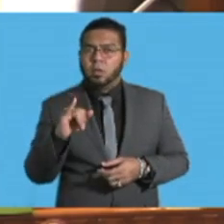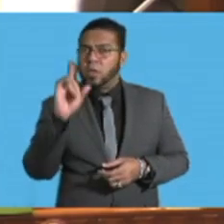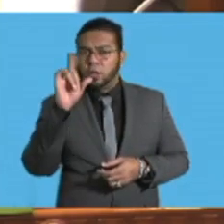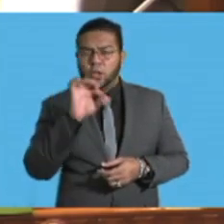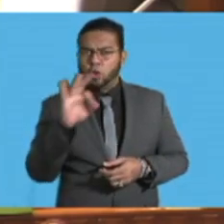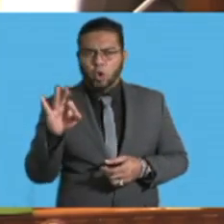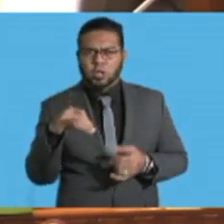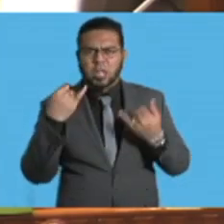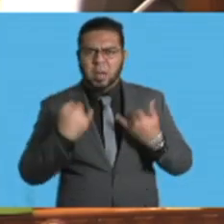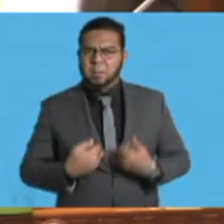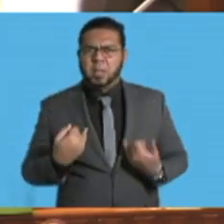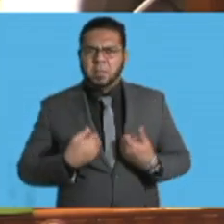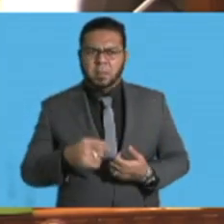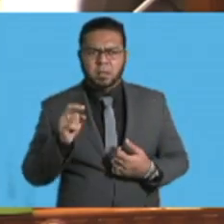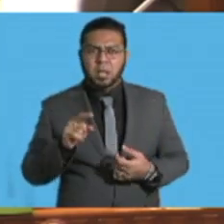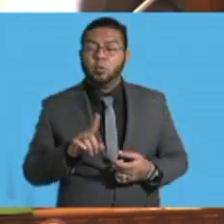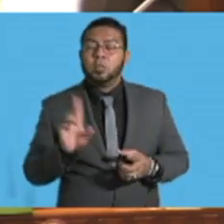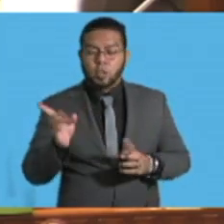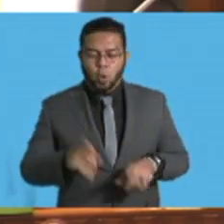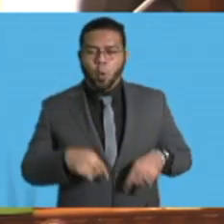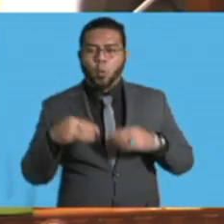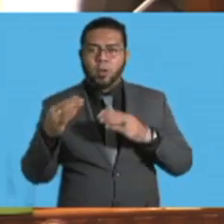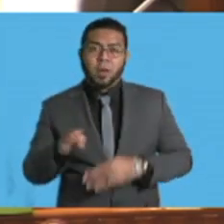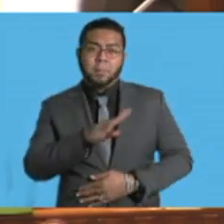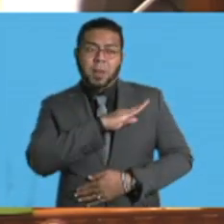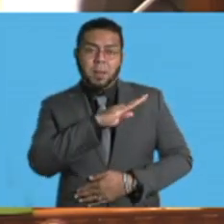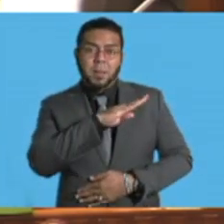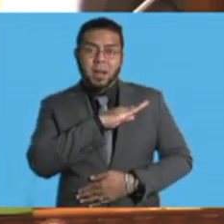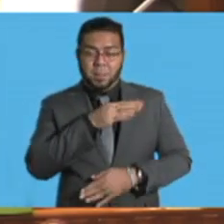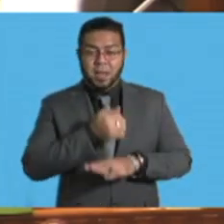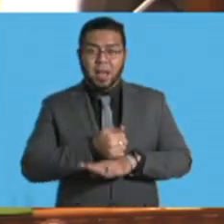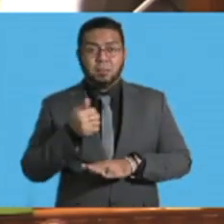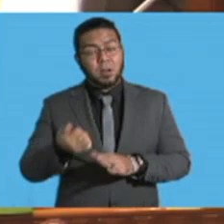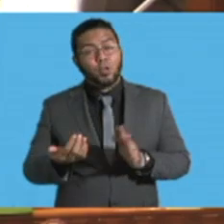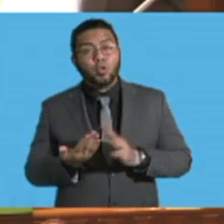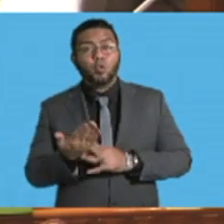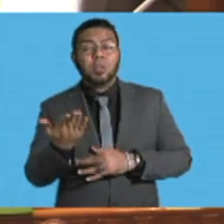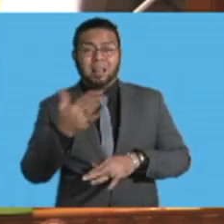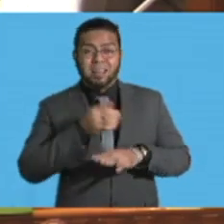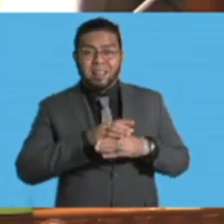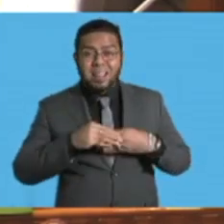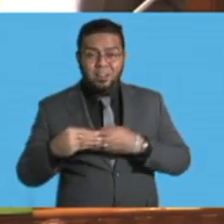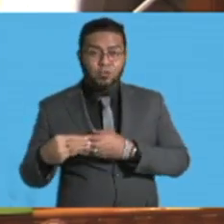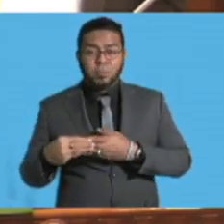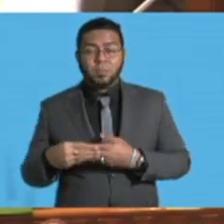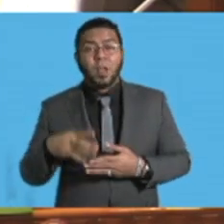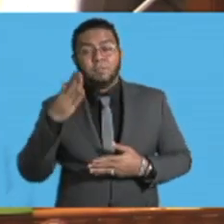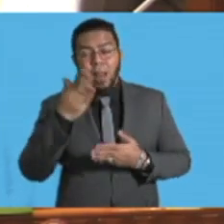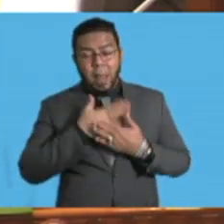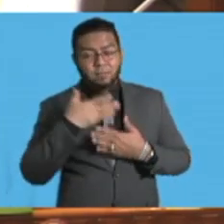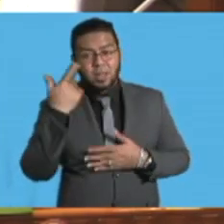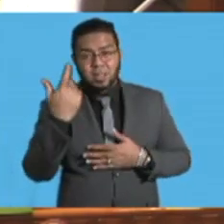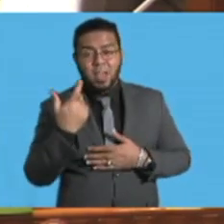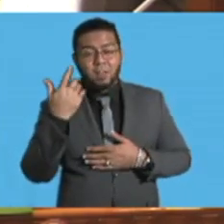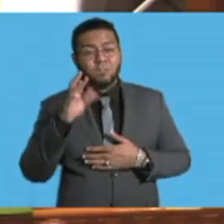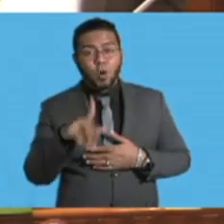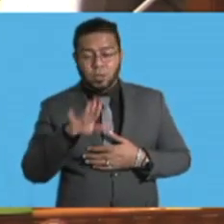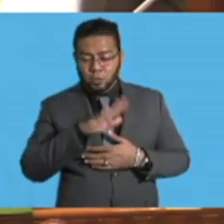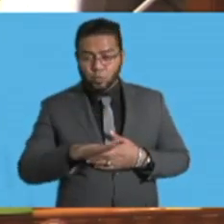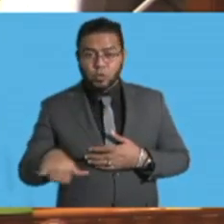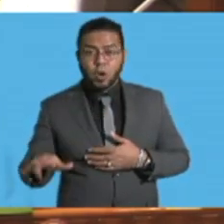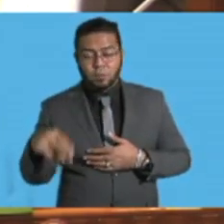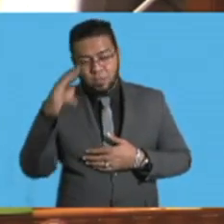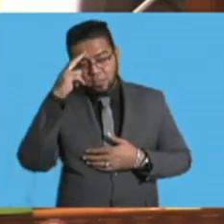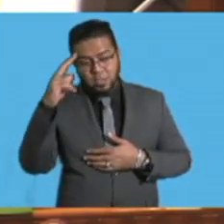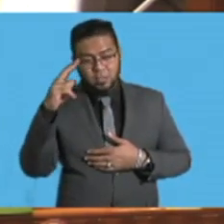not implement it. It was only the Bainimarama government through his leadership of love and care for the children of this